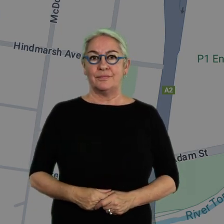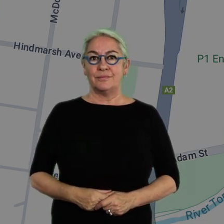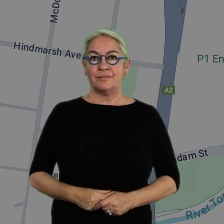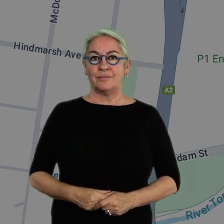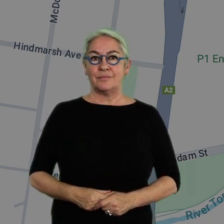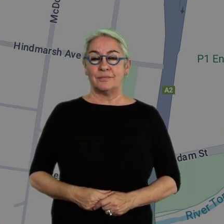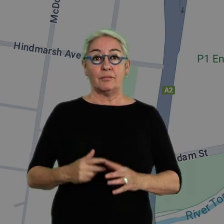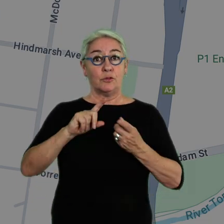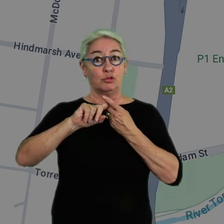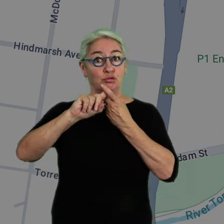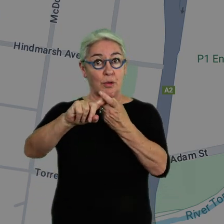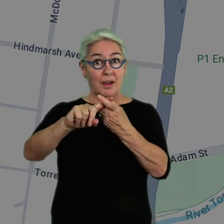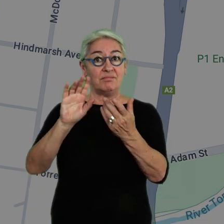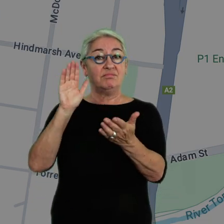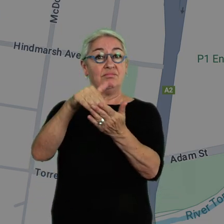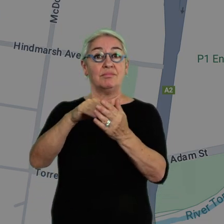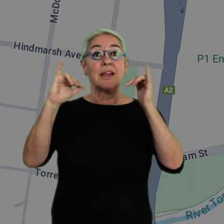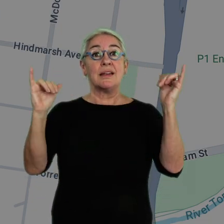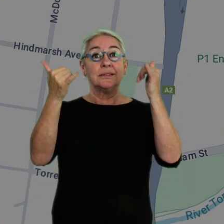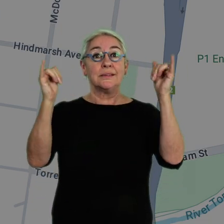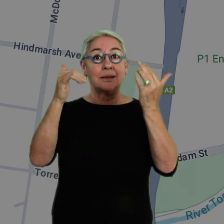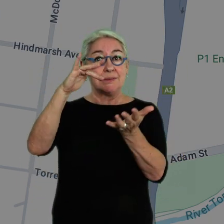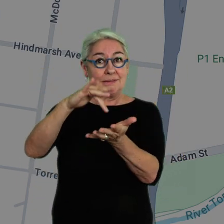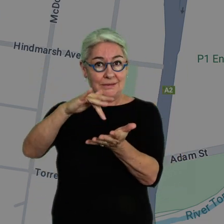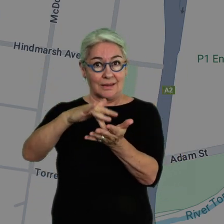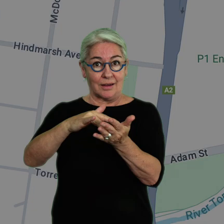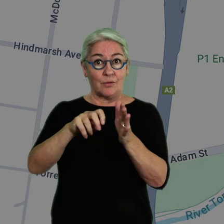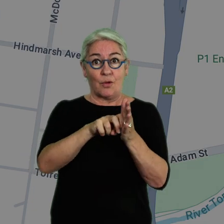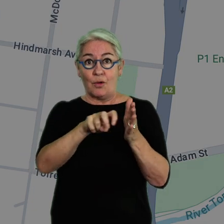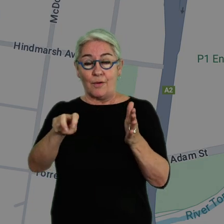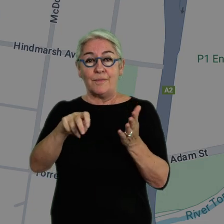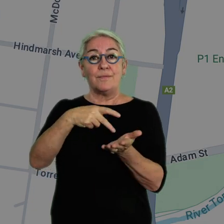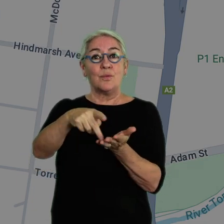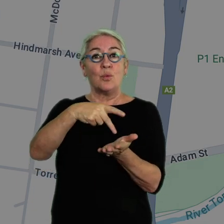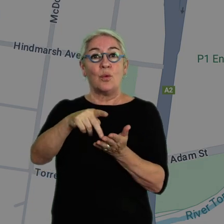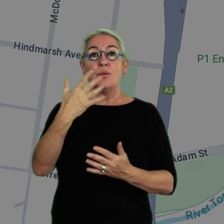The tram stop at the entertainment centre is a 15-minute walk to the theatre.